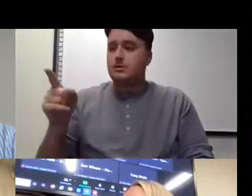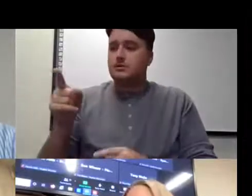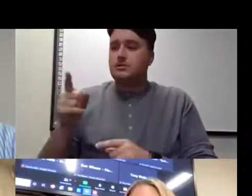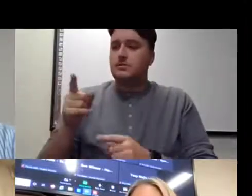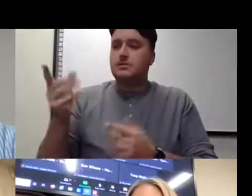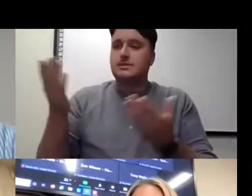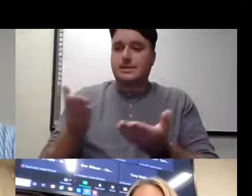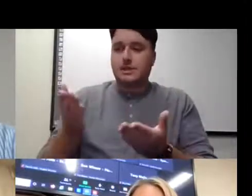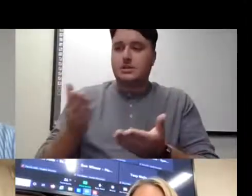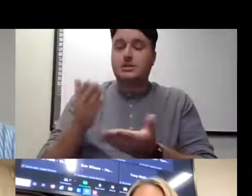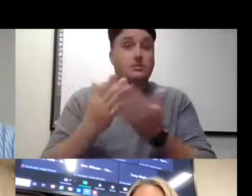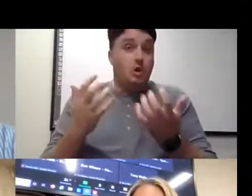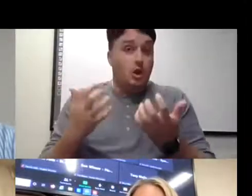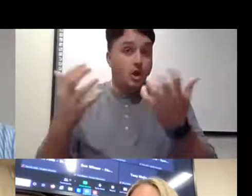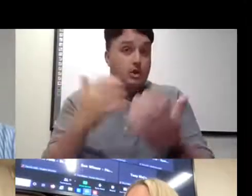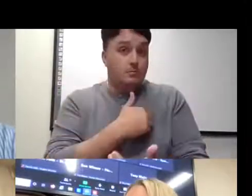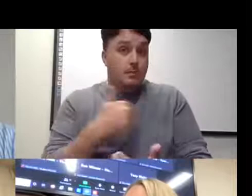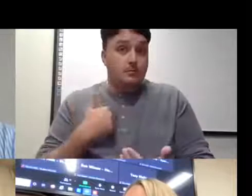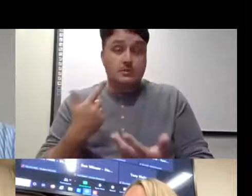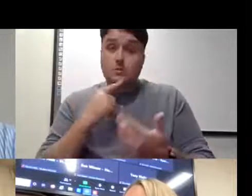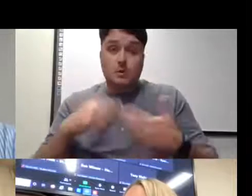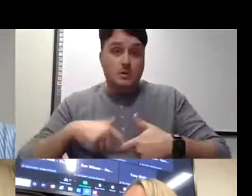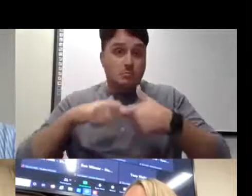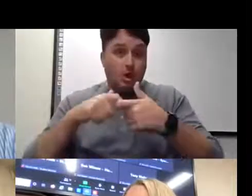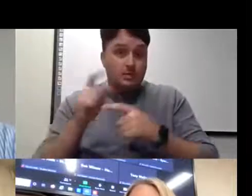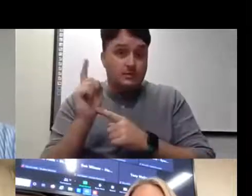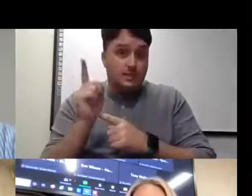do have some audience members here. Do we want to pause for a second?